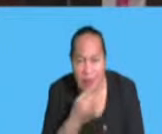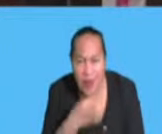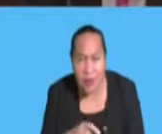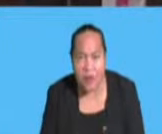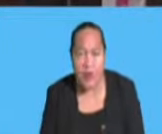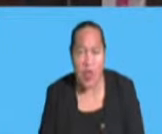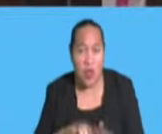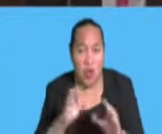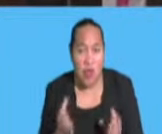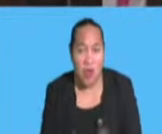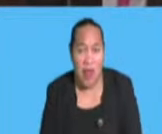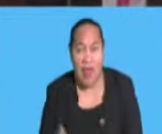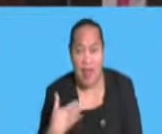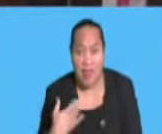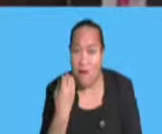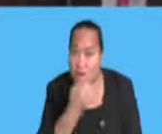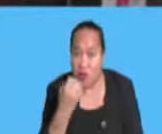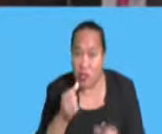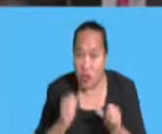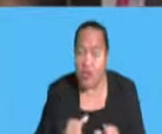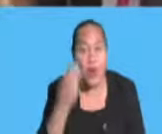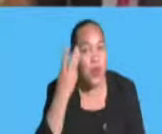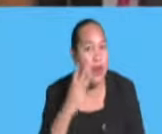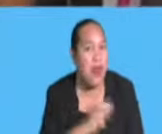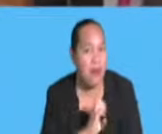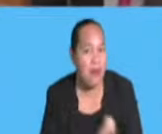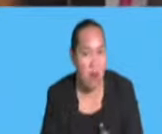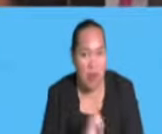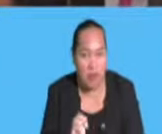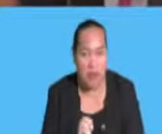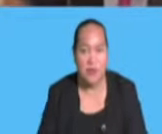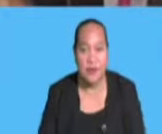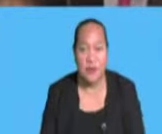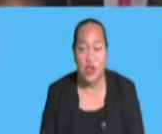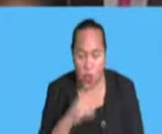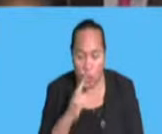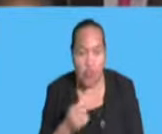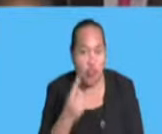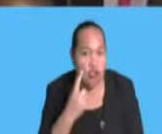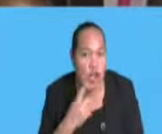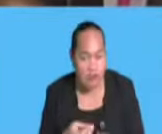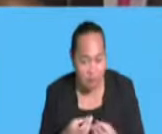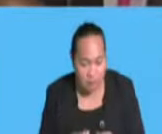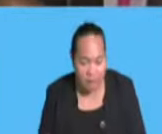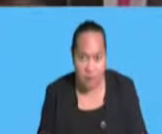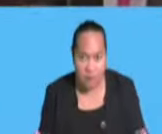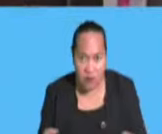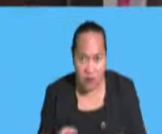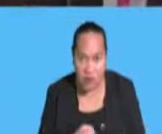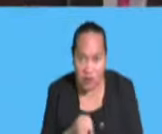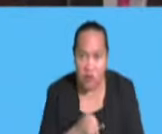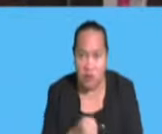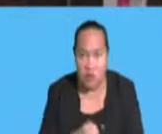health, food security, and women's empowerment. Solutions to one problem must be solutions for all."